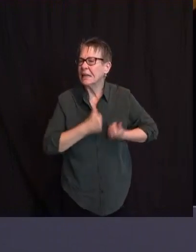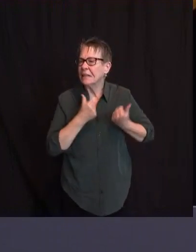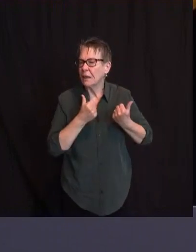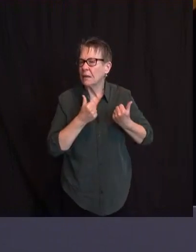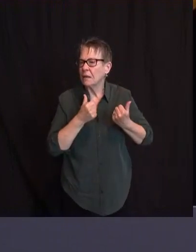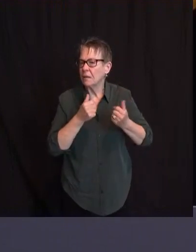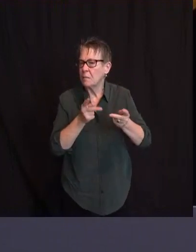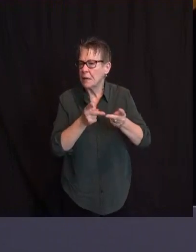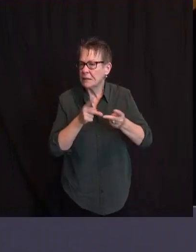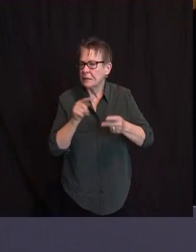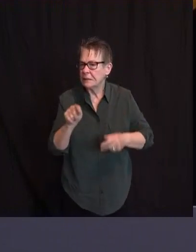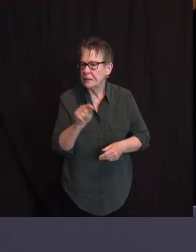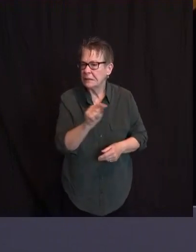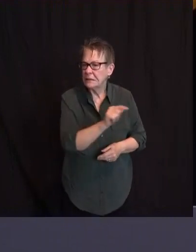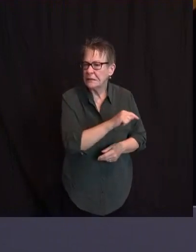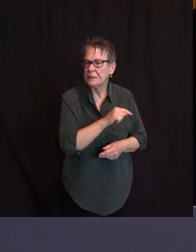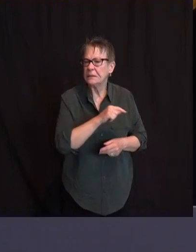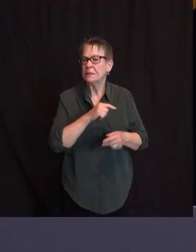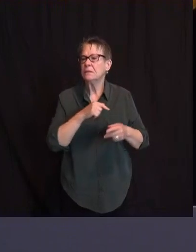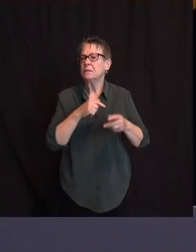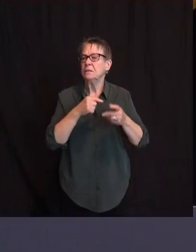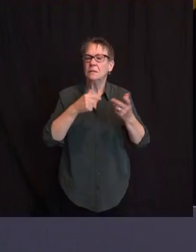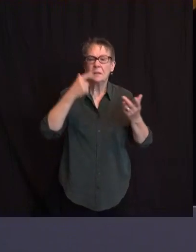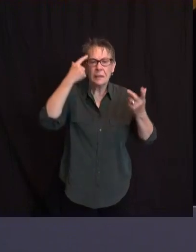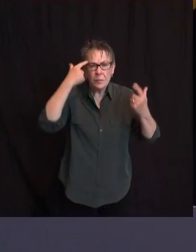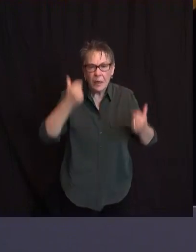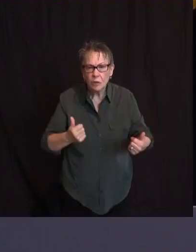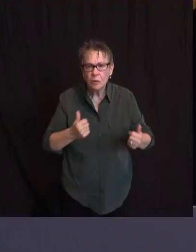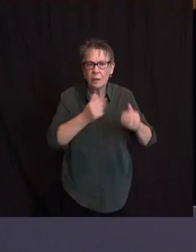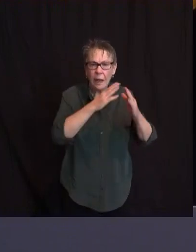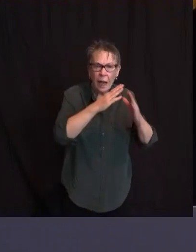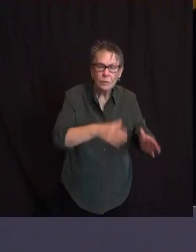There are now 1,504 facilities in our state.